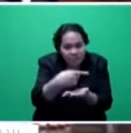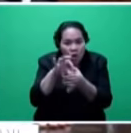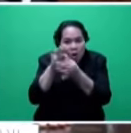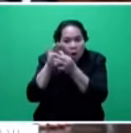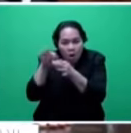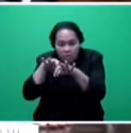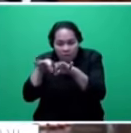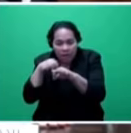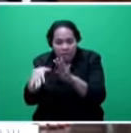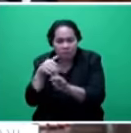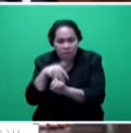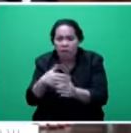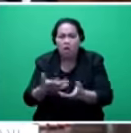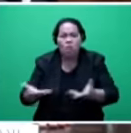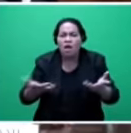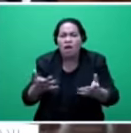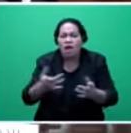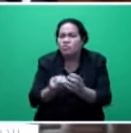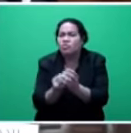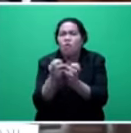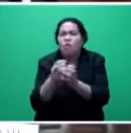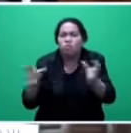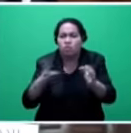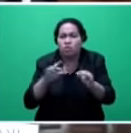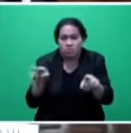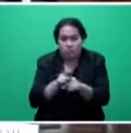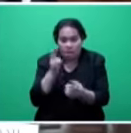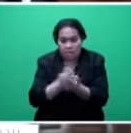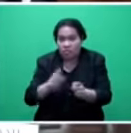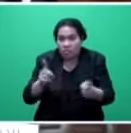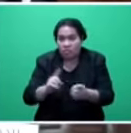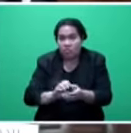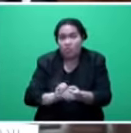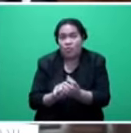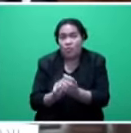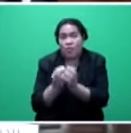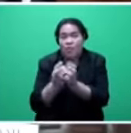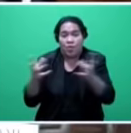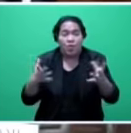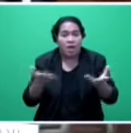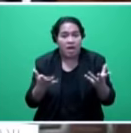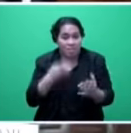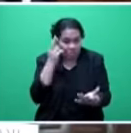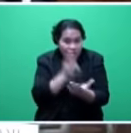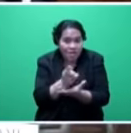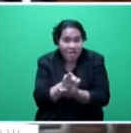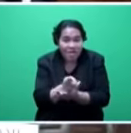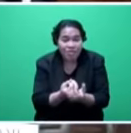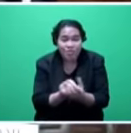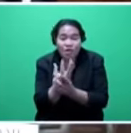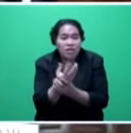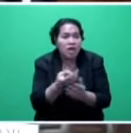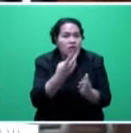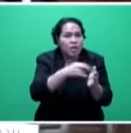Where is the unprecedented growth when real growth for the 2011 to 2020 period is only